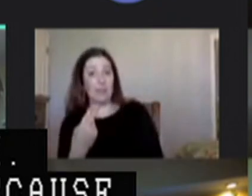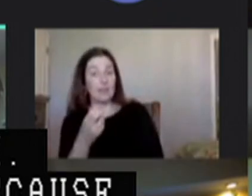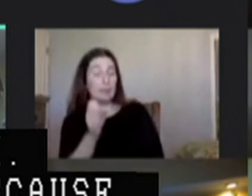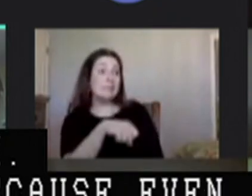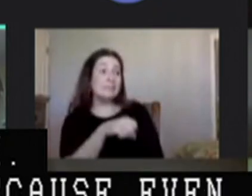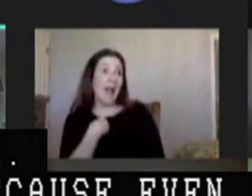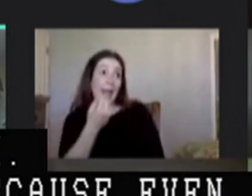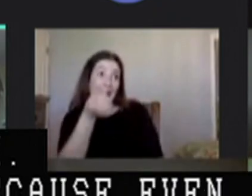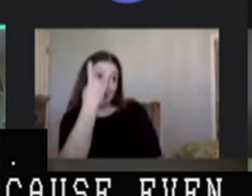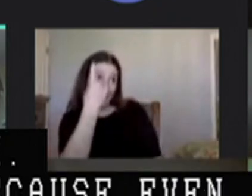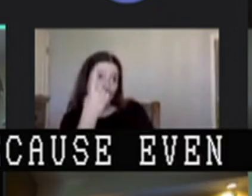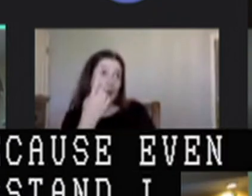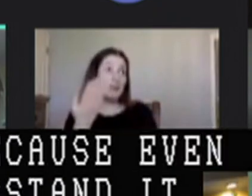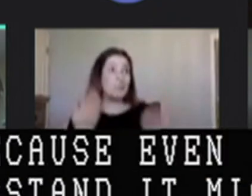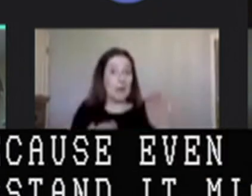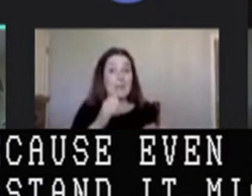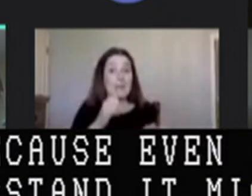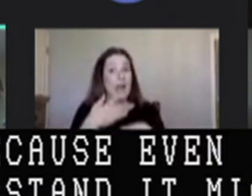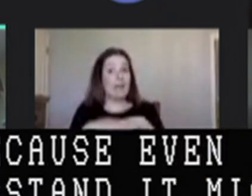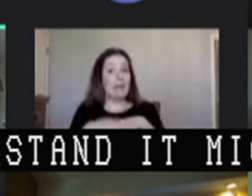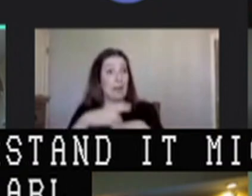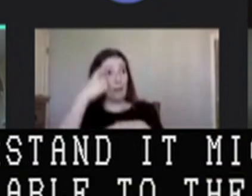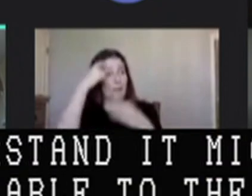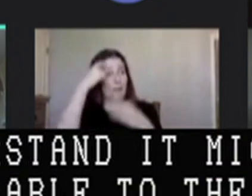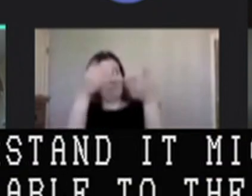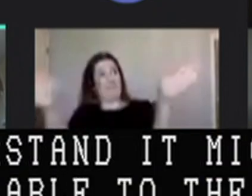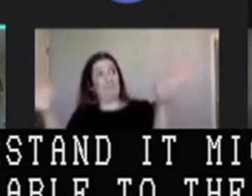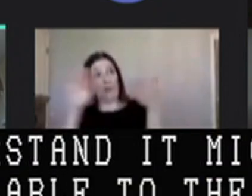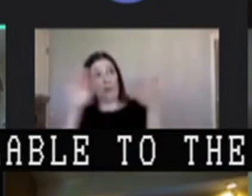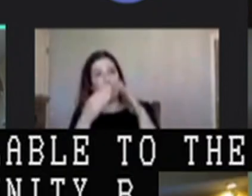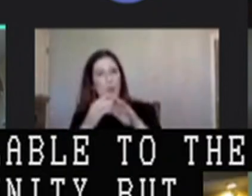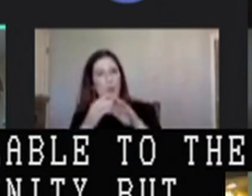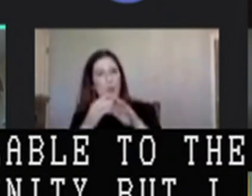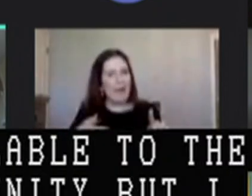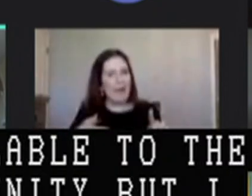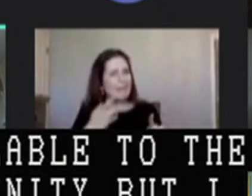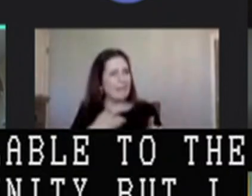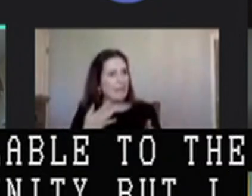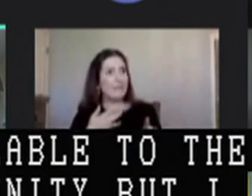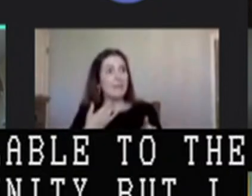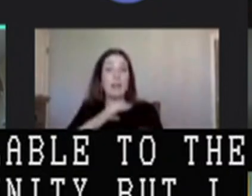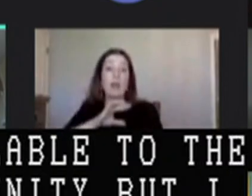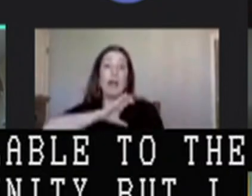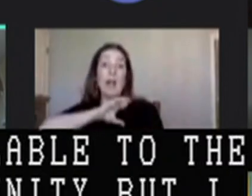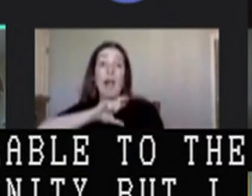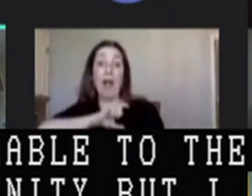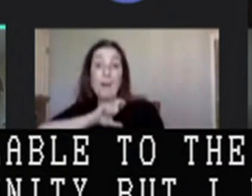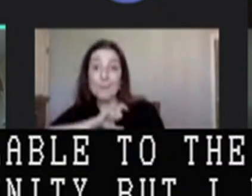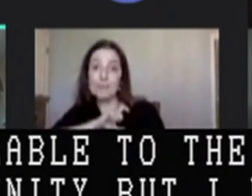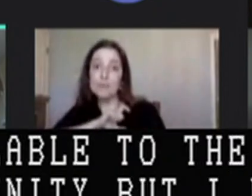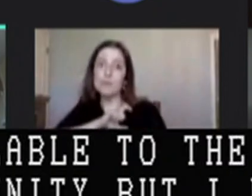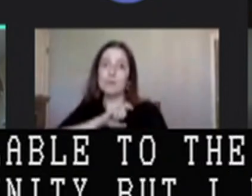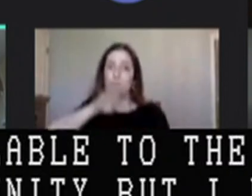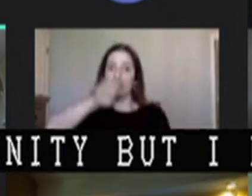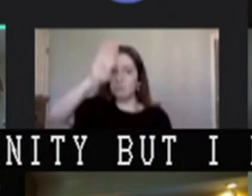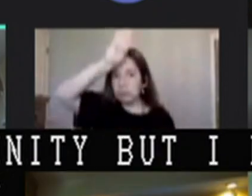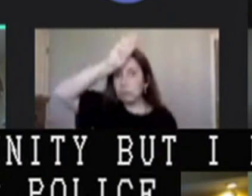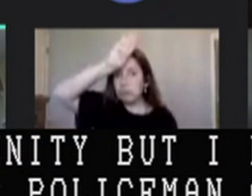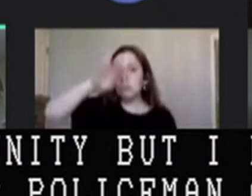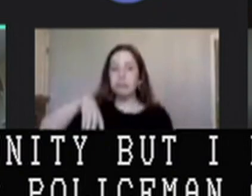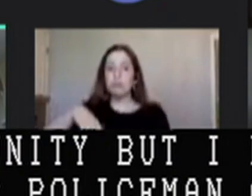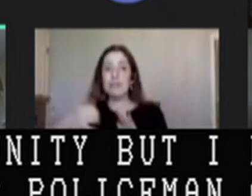not be available to the broader community, but I would think other policemen or people at the MBTA, the